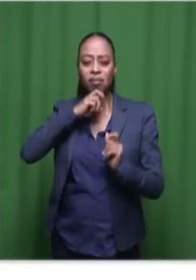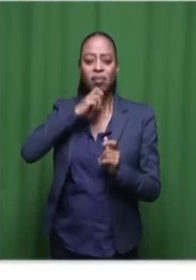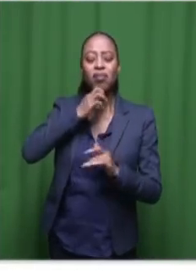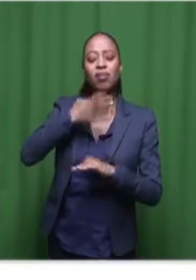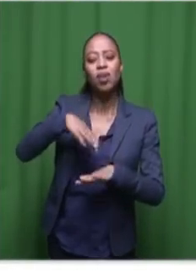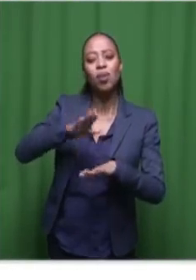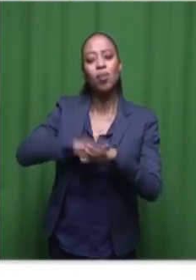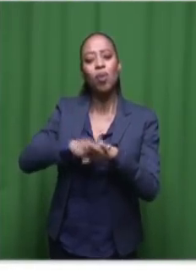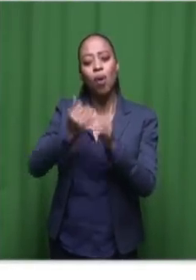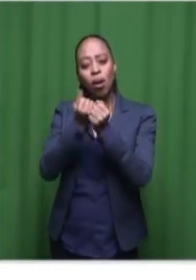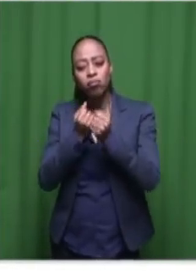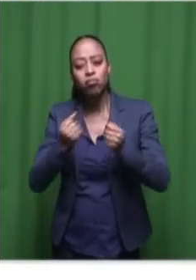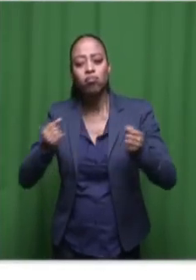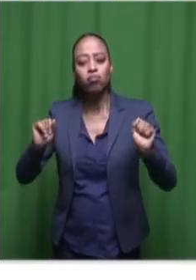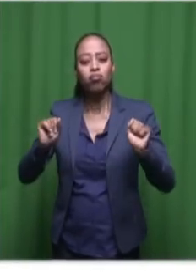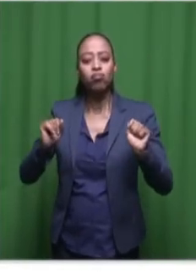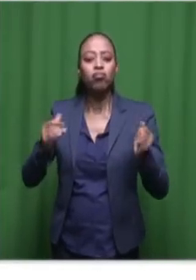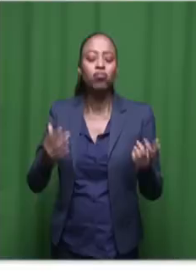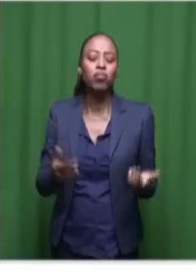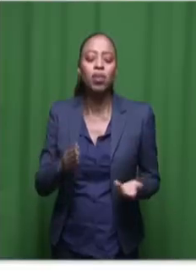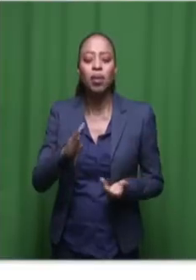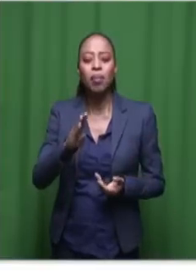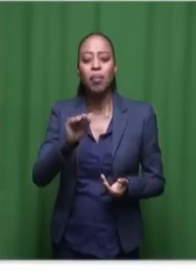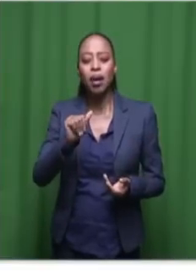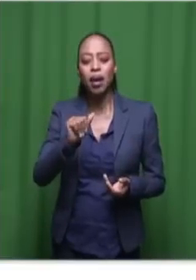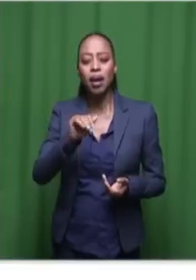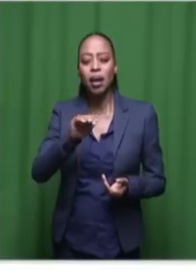of state in those countries, Barbados an